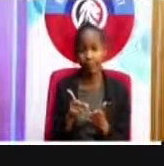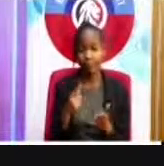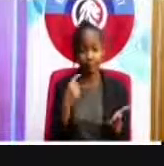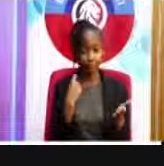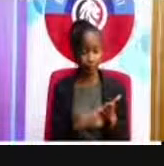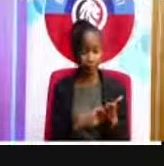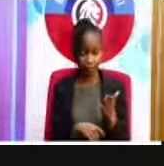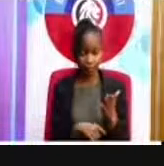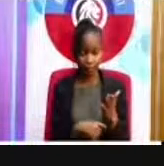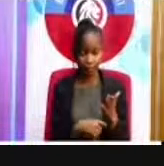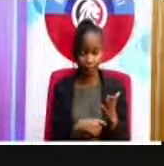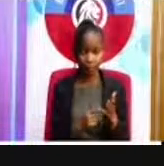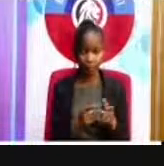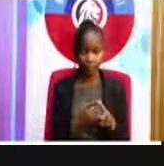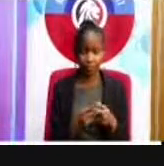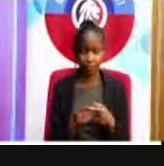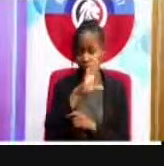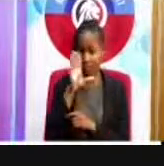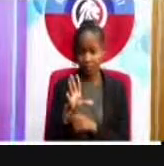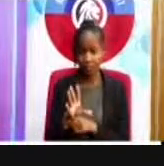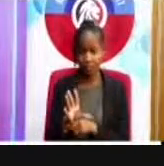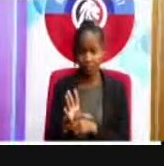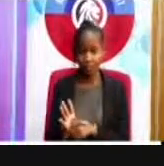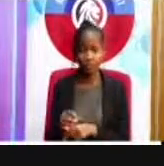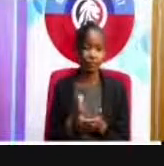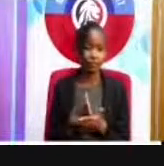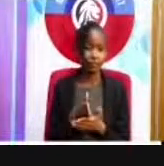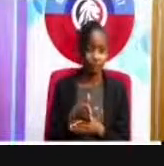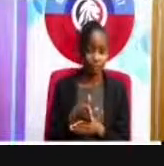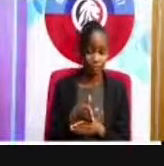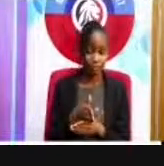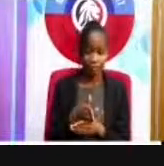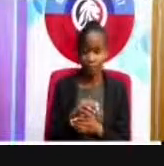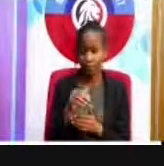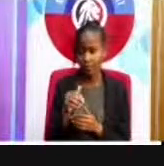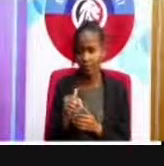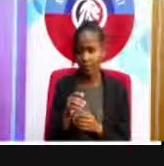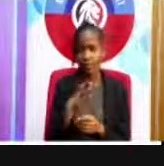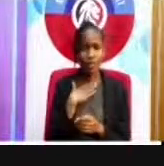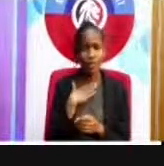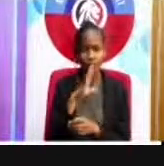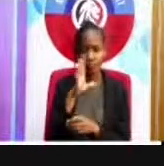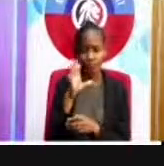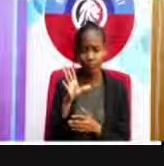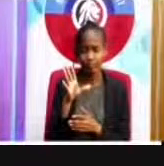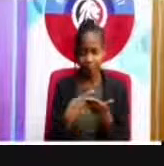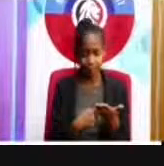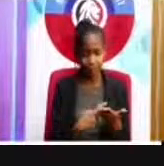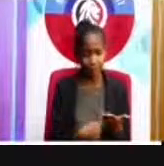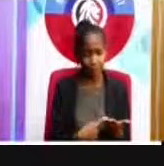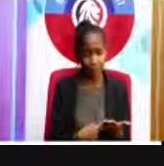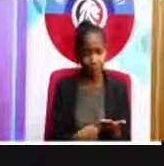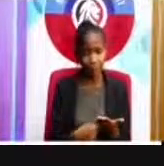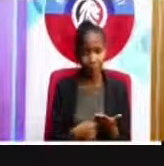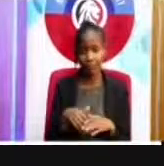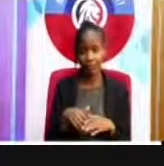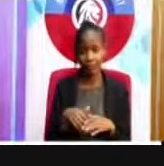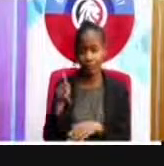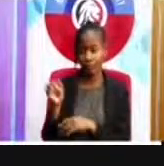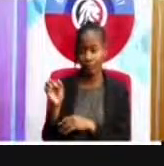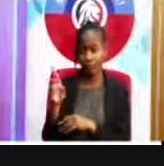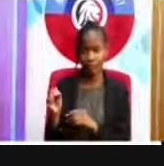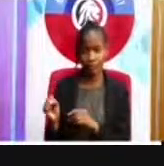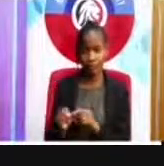In Africa, through ATAF, and Mr. Kojambola leads the African discussions in Paris at the moment about this. He knows it